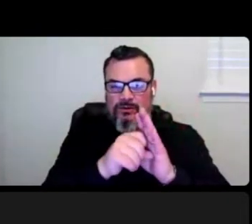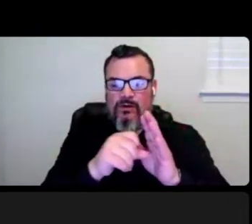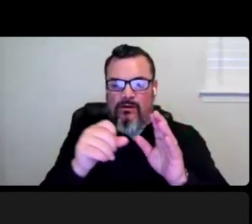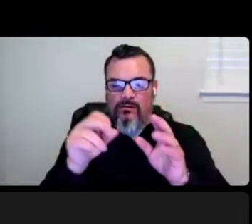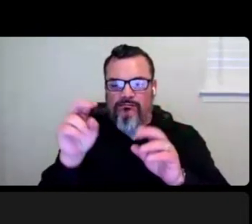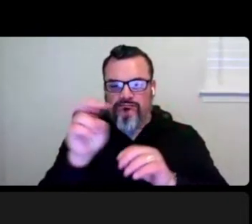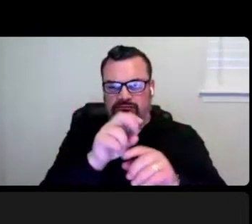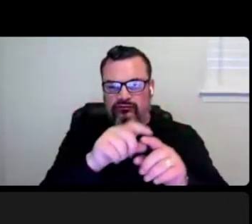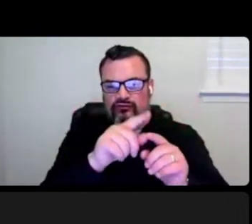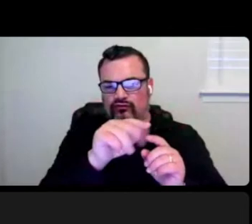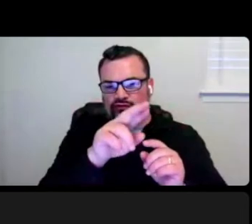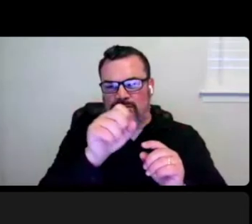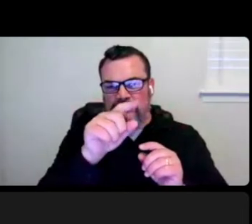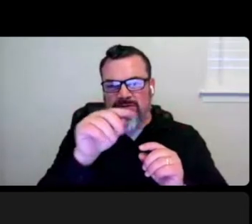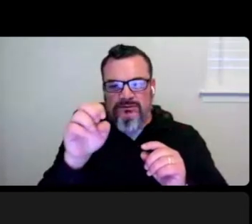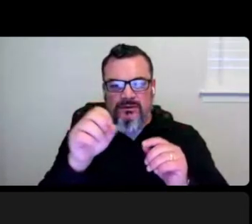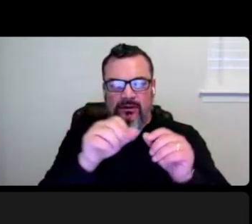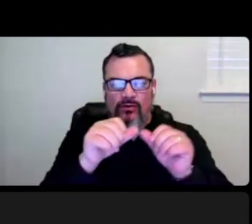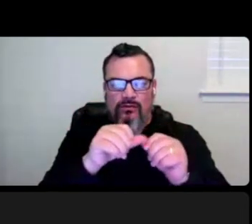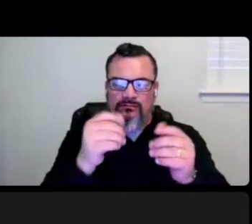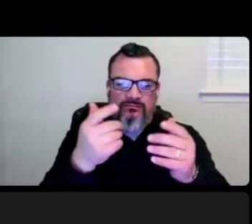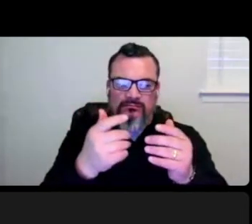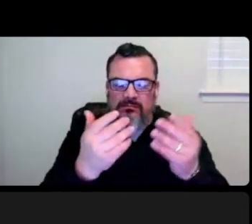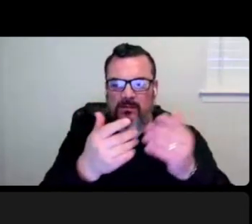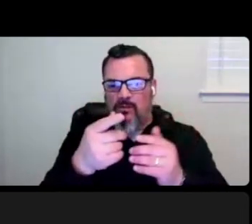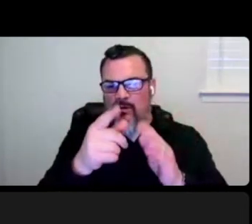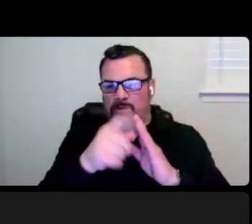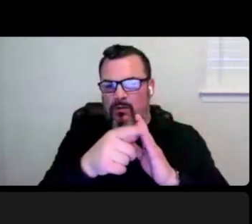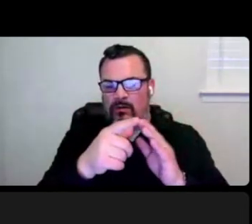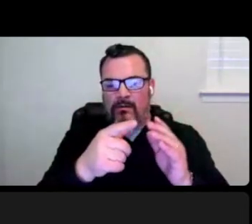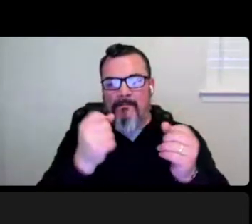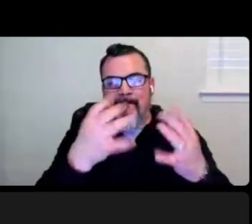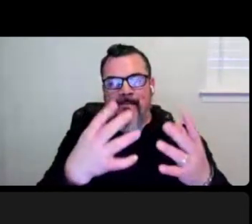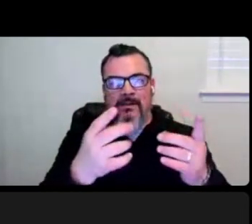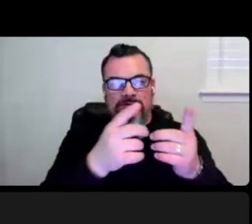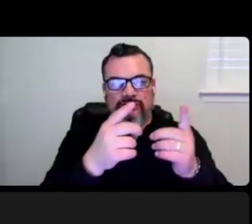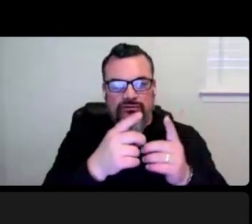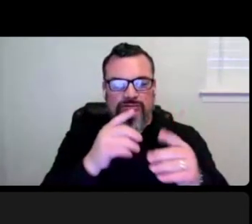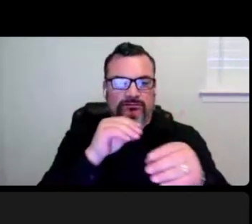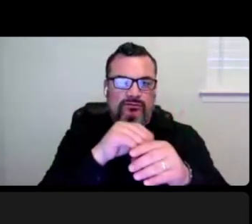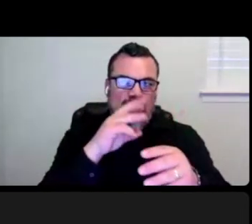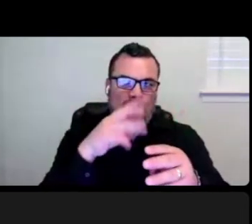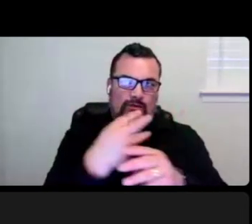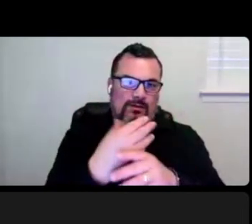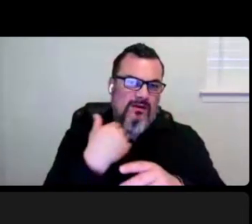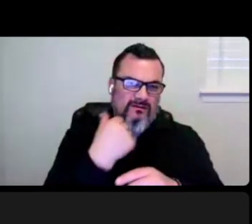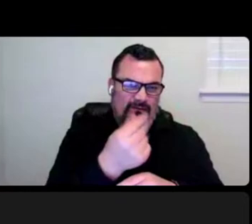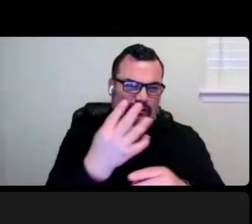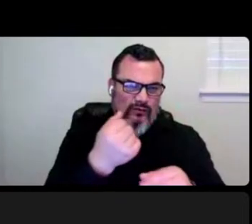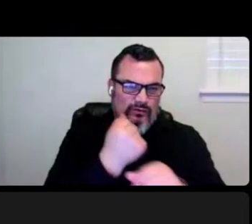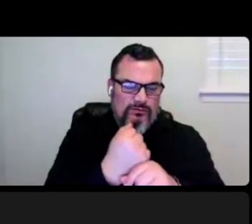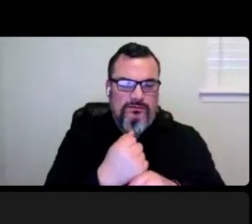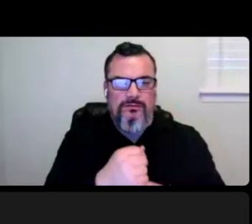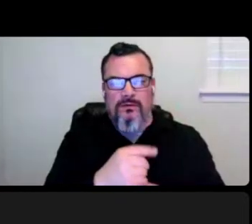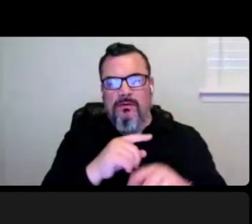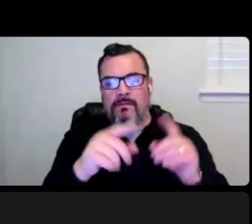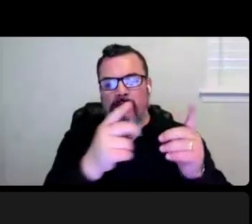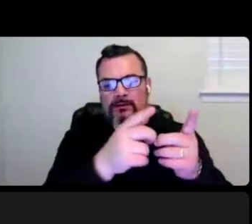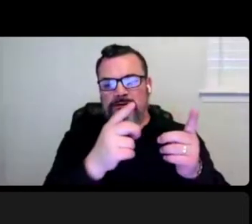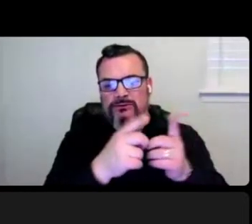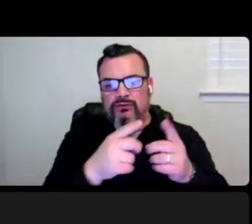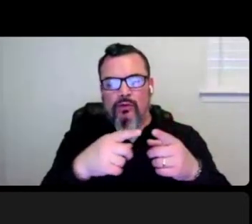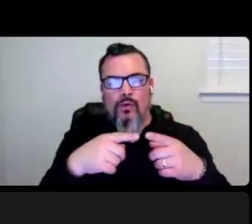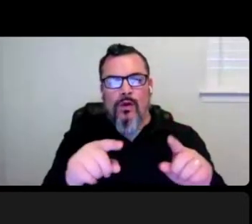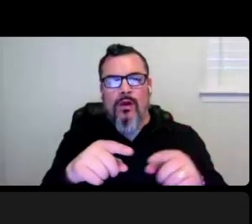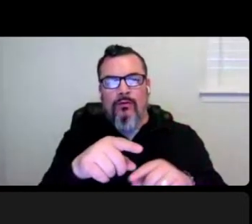as you did, and you maybe have done it a while longer than most, but many districts have entered that world in the last few years, that the district, while